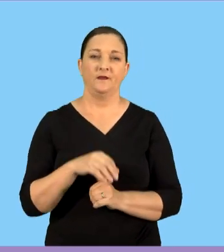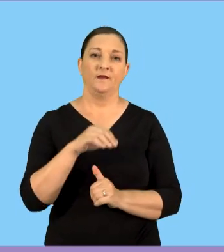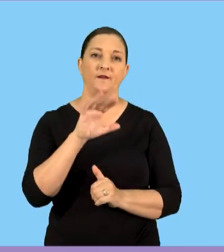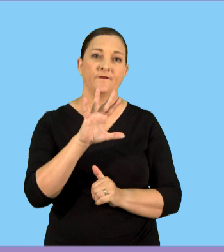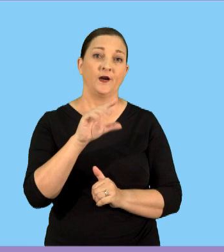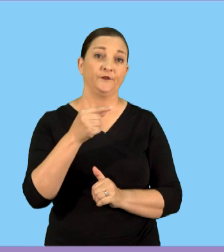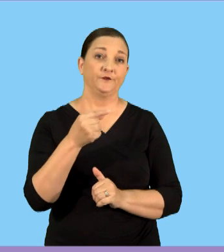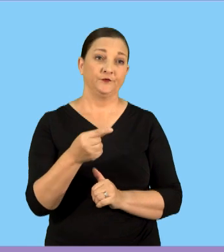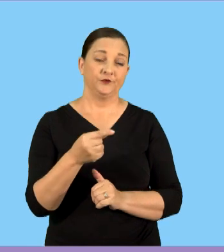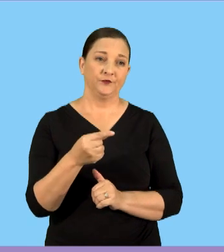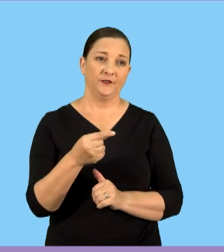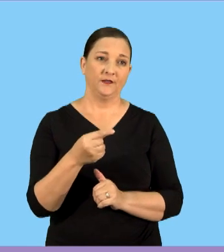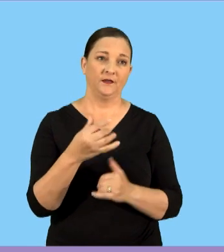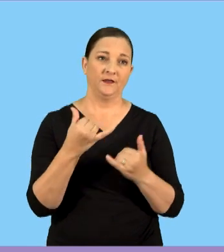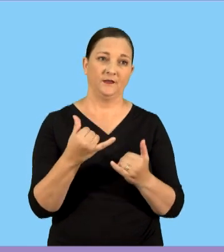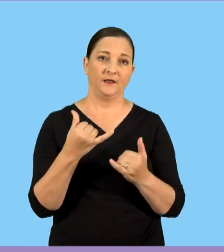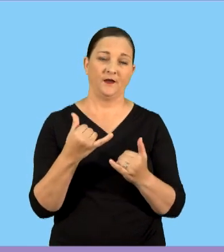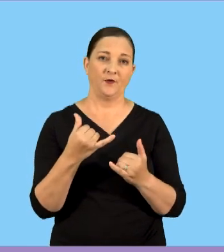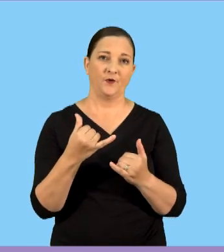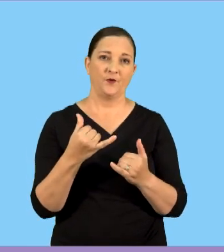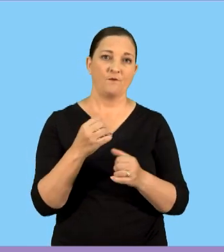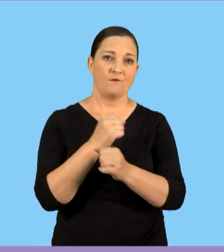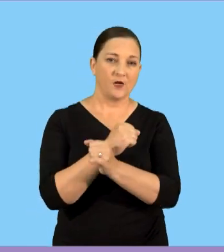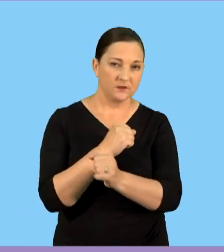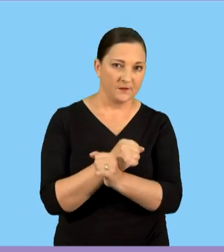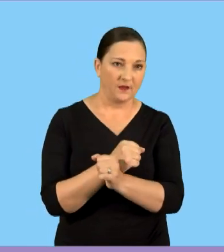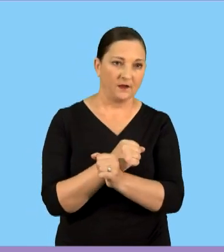by 1/2, that is going to be